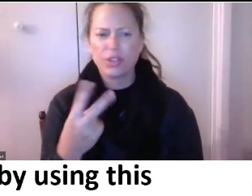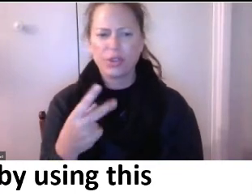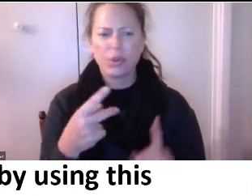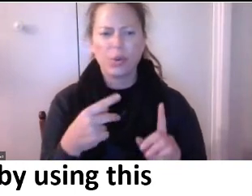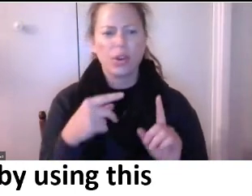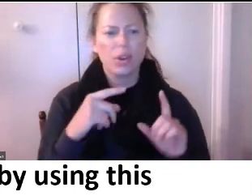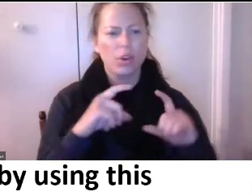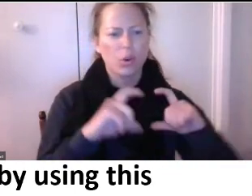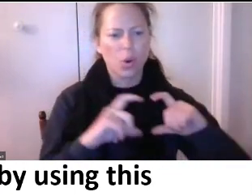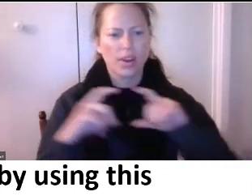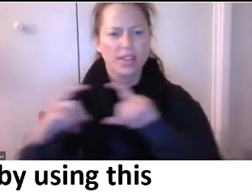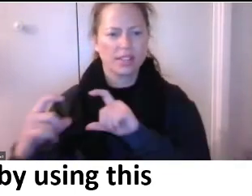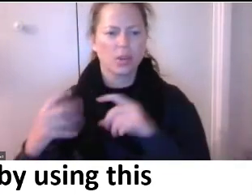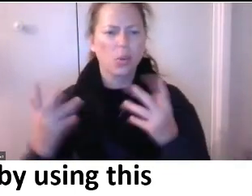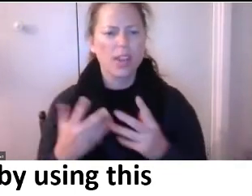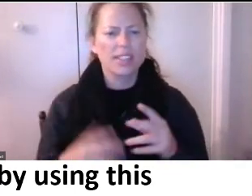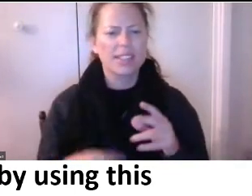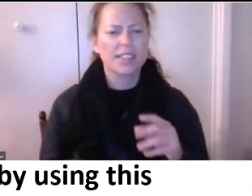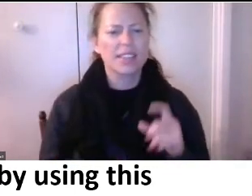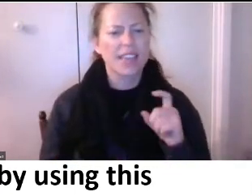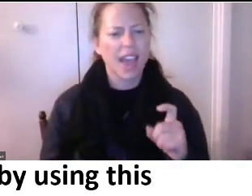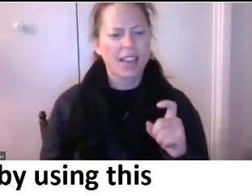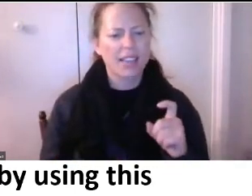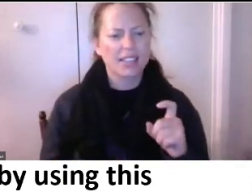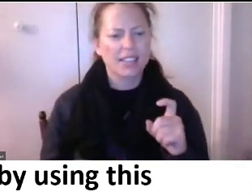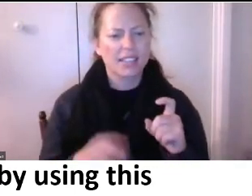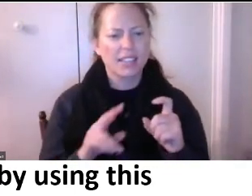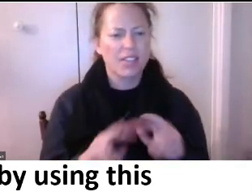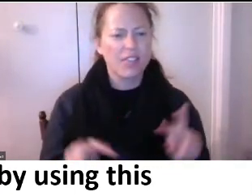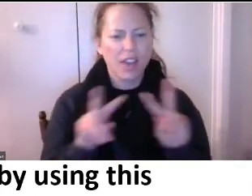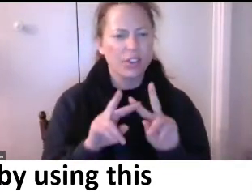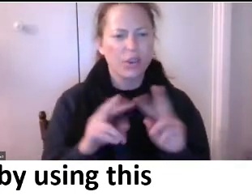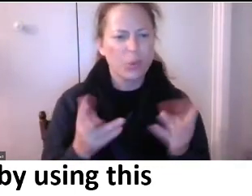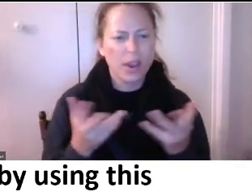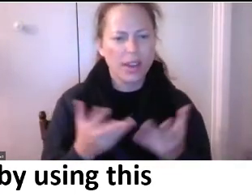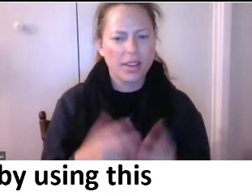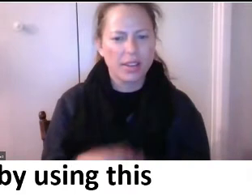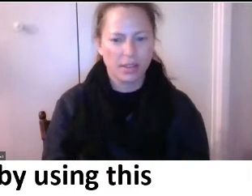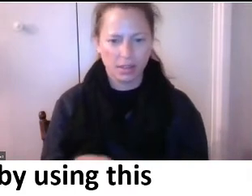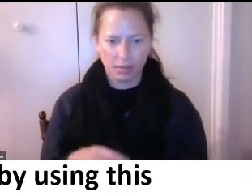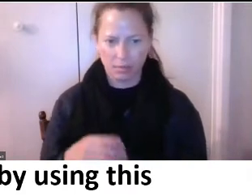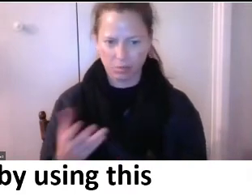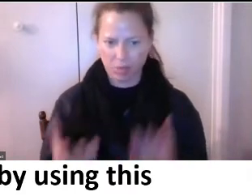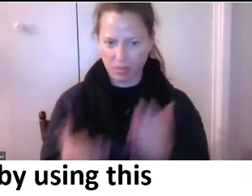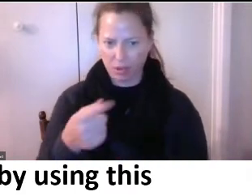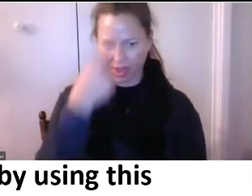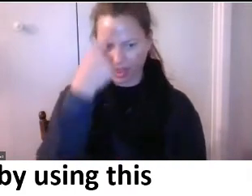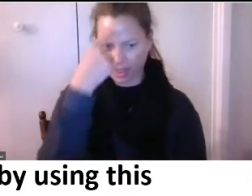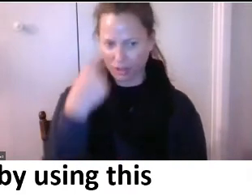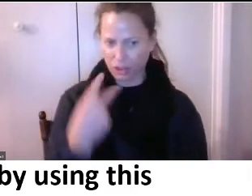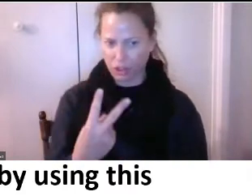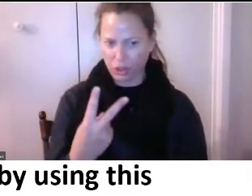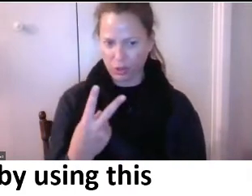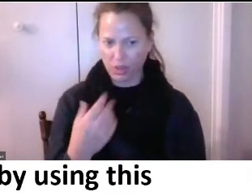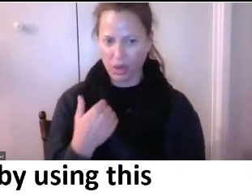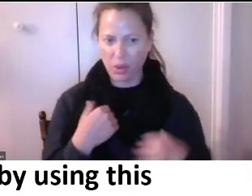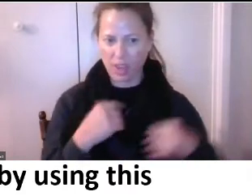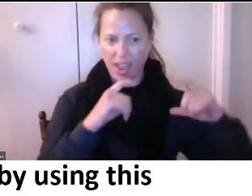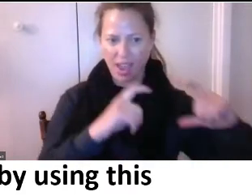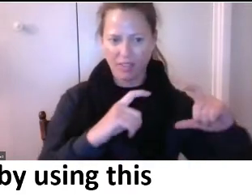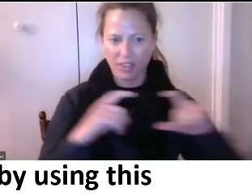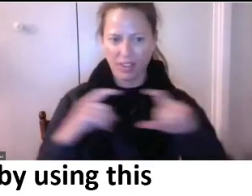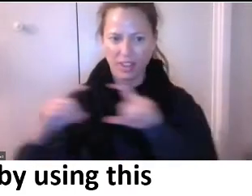value, you might say, hey, there are 2 x values. There's a 2 and there's a